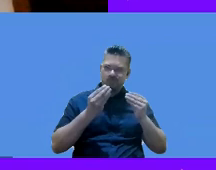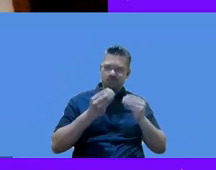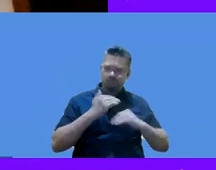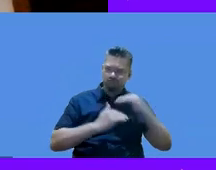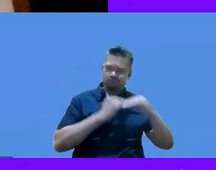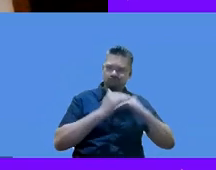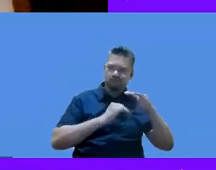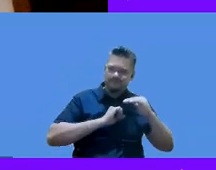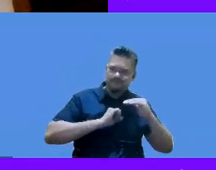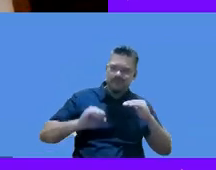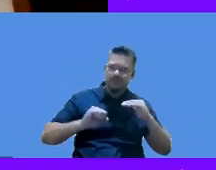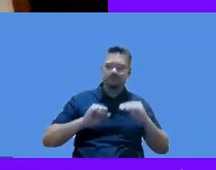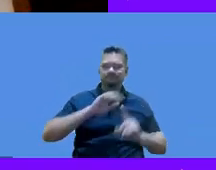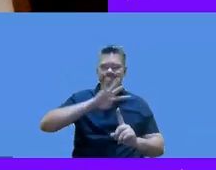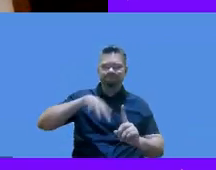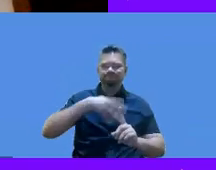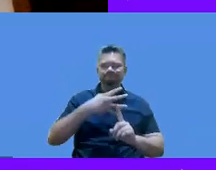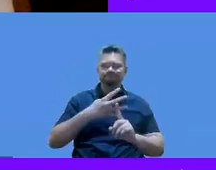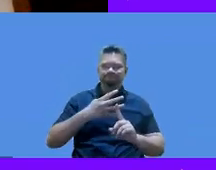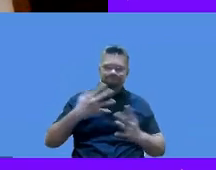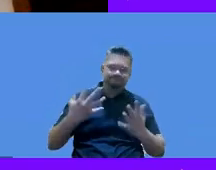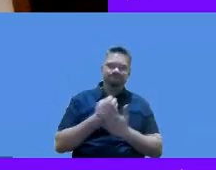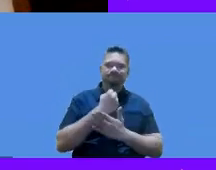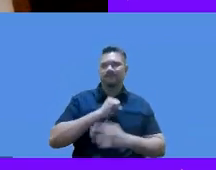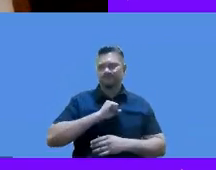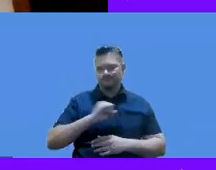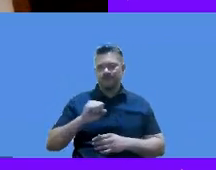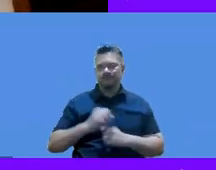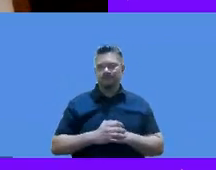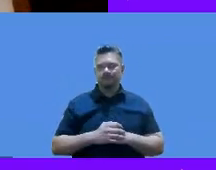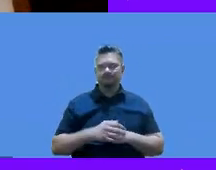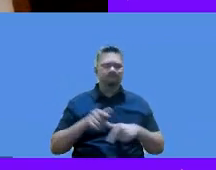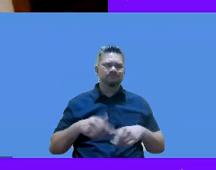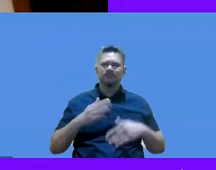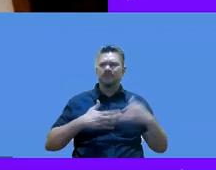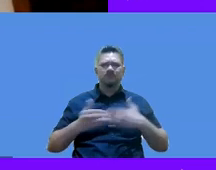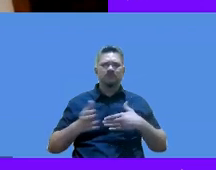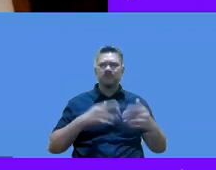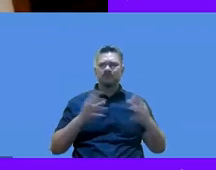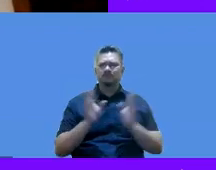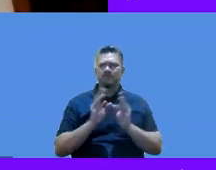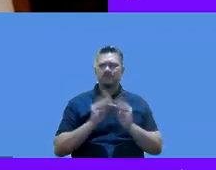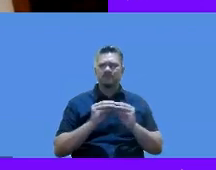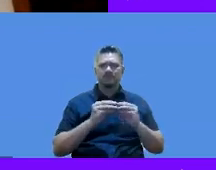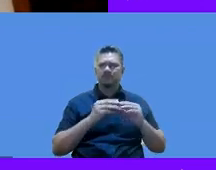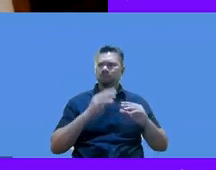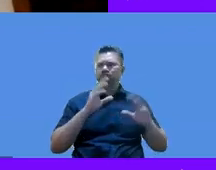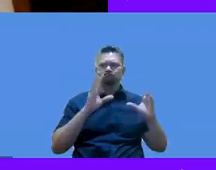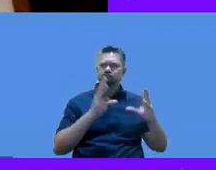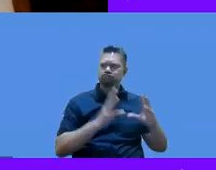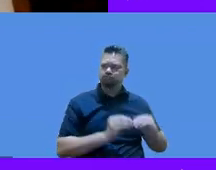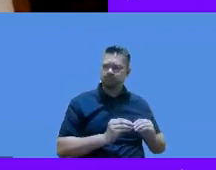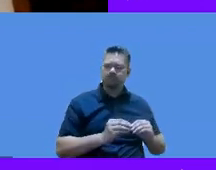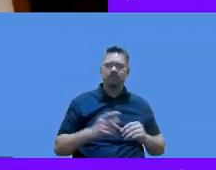an immense potential for carrying on even after the forum concludes. As leaders, partners, and staunch advocates